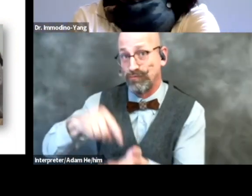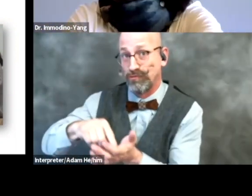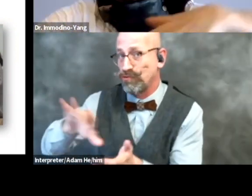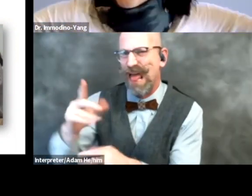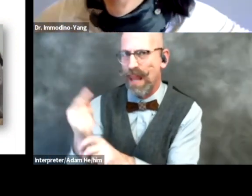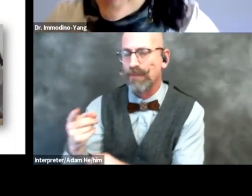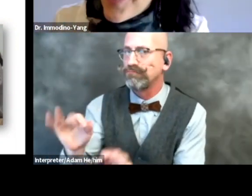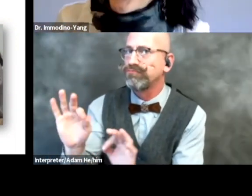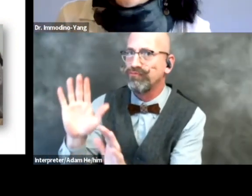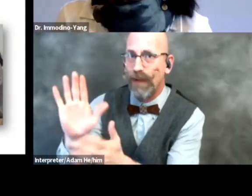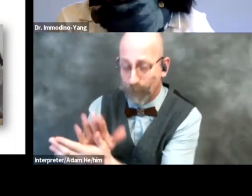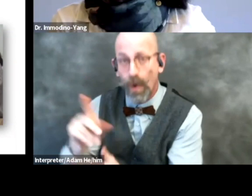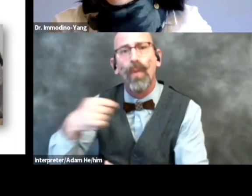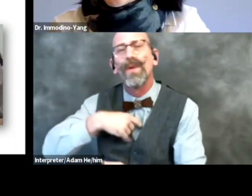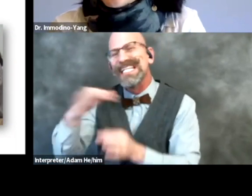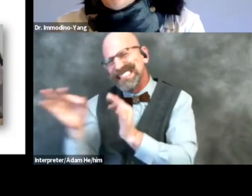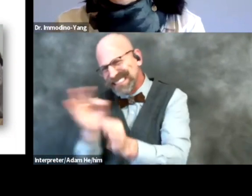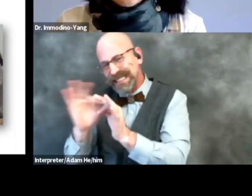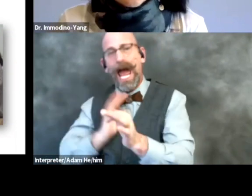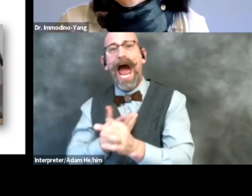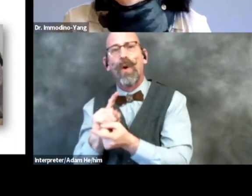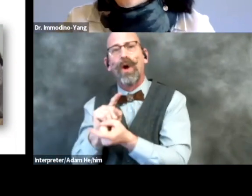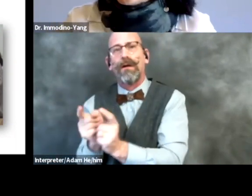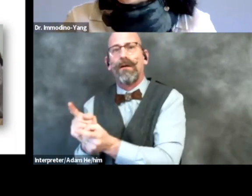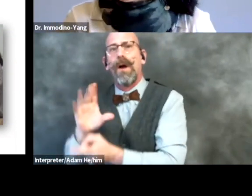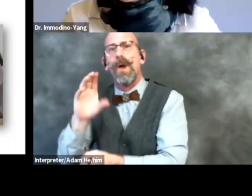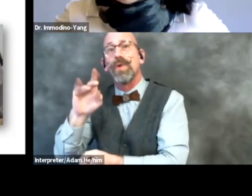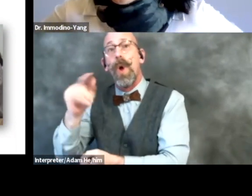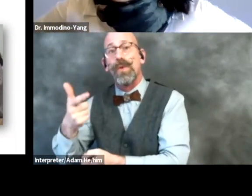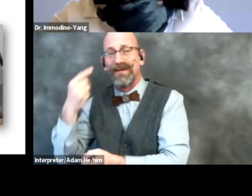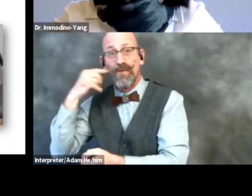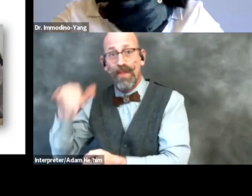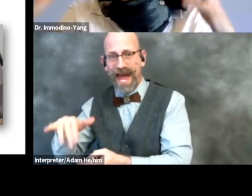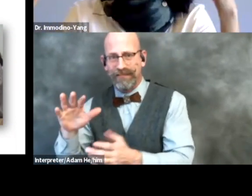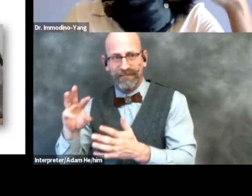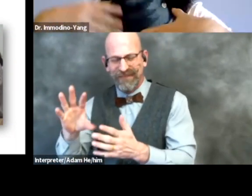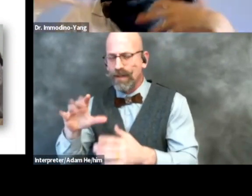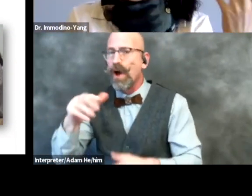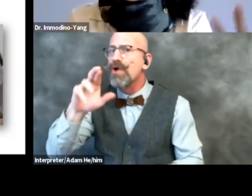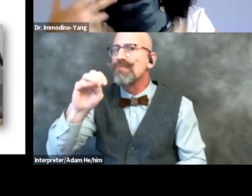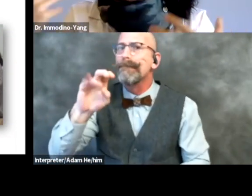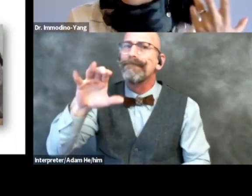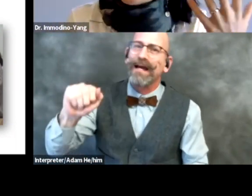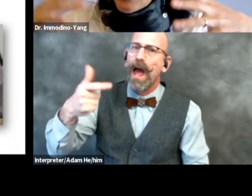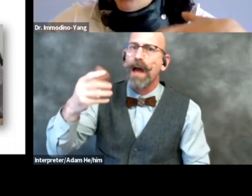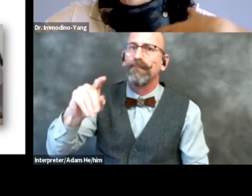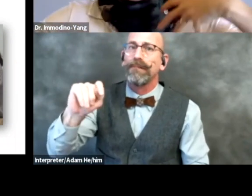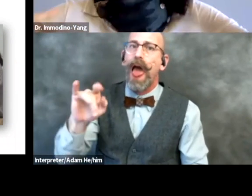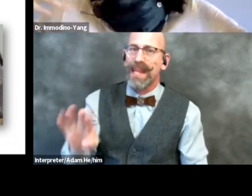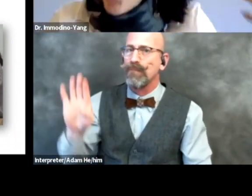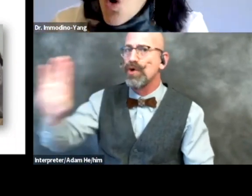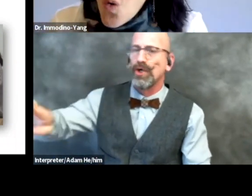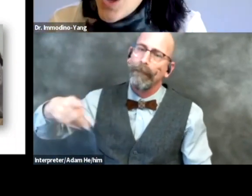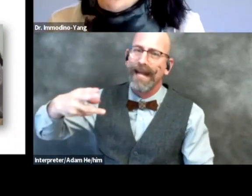coded for 65 different things. This is Rebecca Gottlieb's dissertation research, and ran principal components analysis